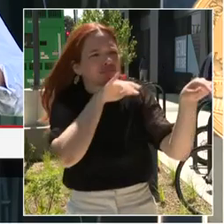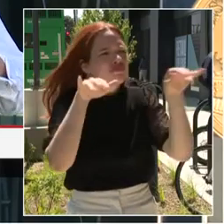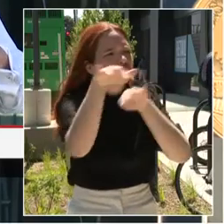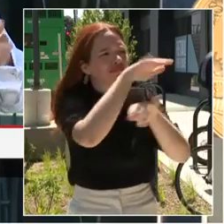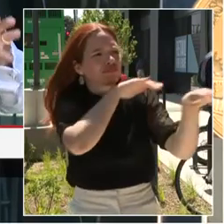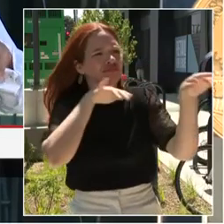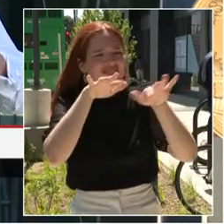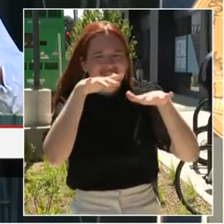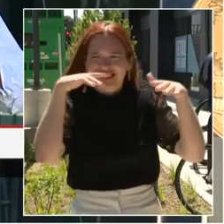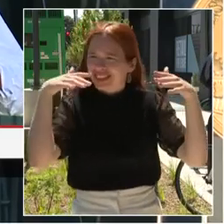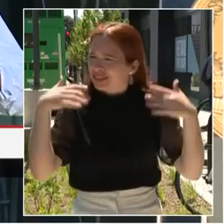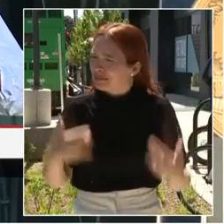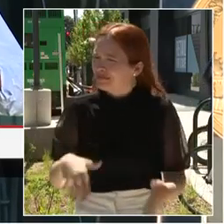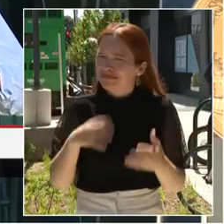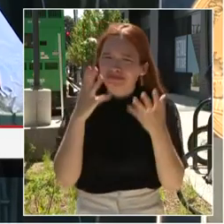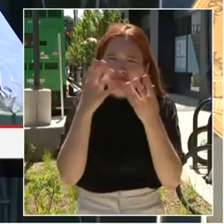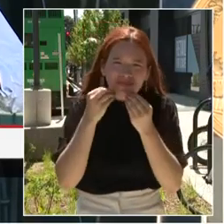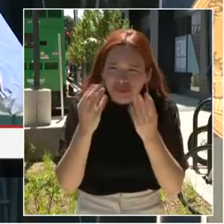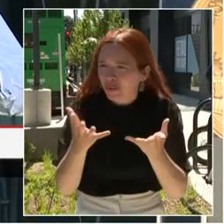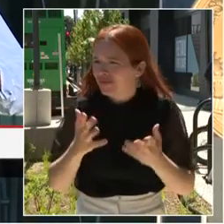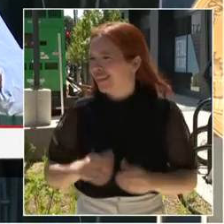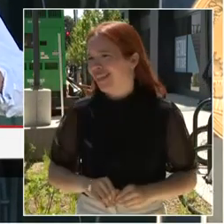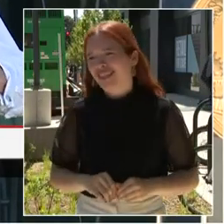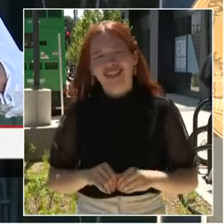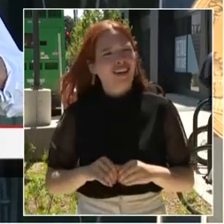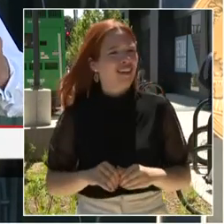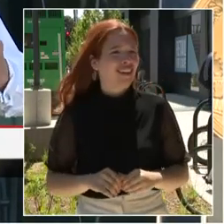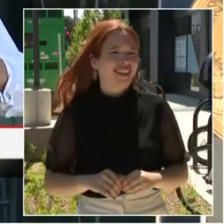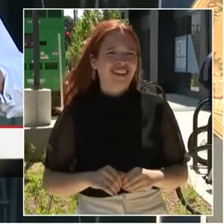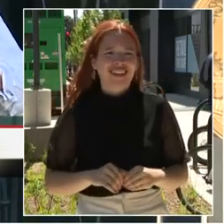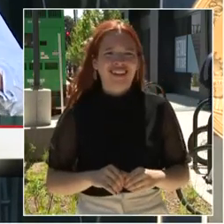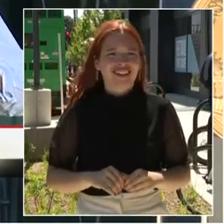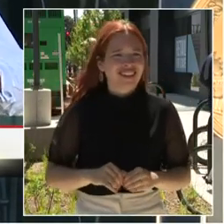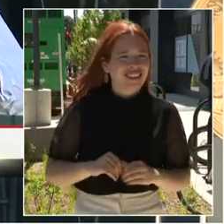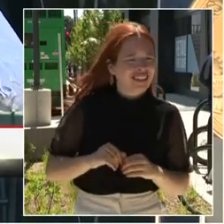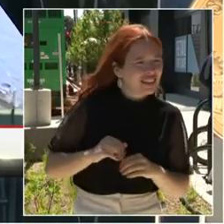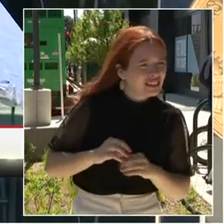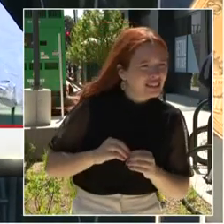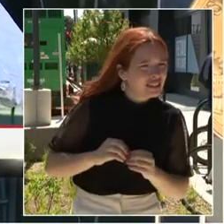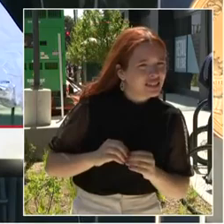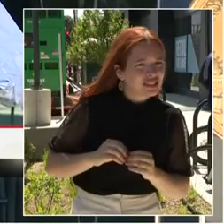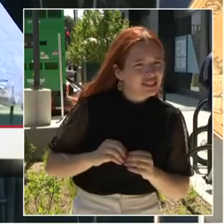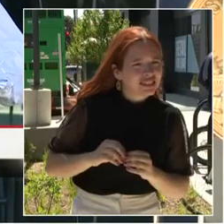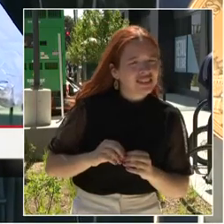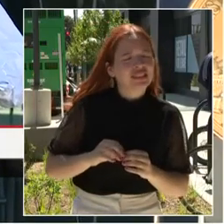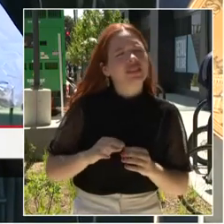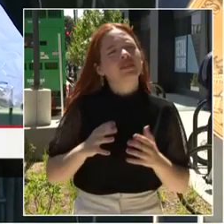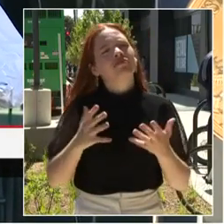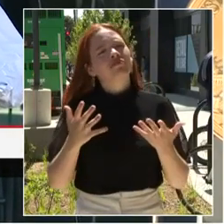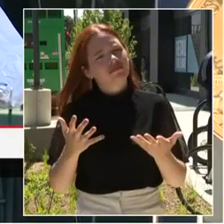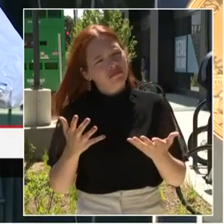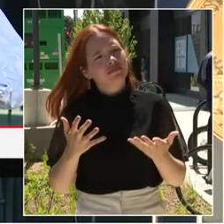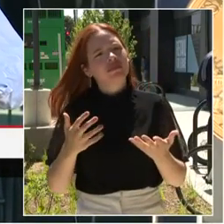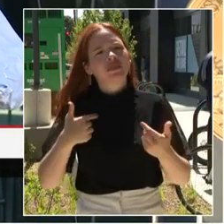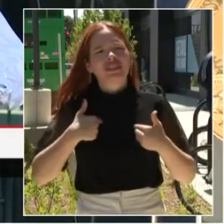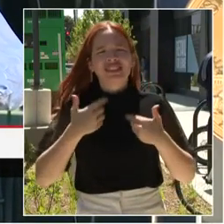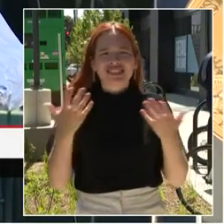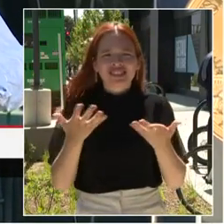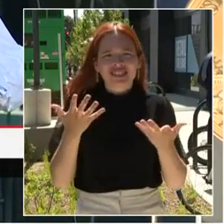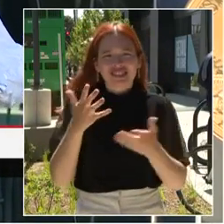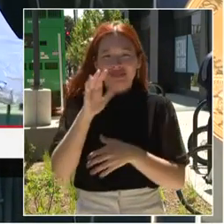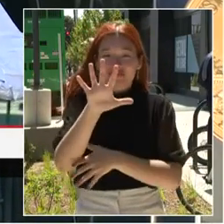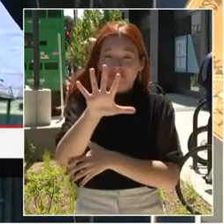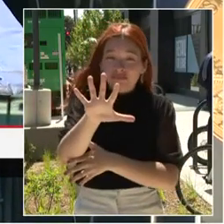We're here to be a part of the 500 DGS employees.